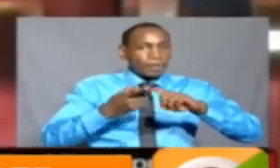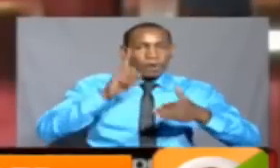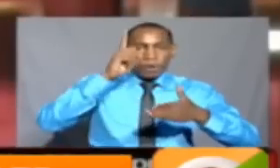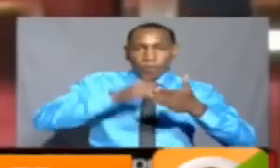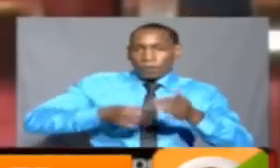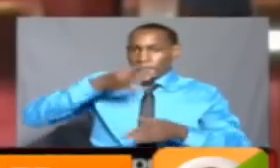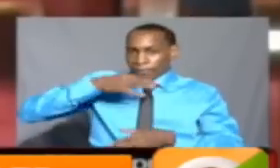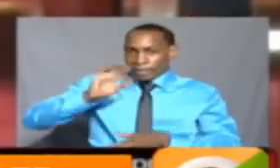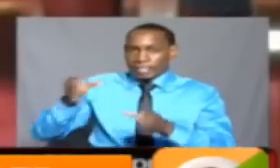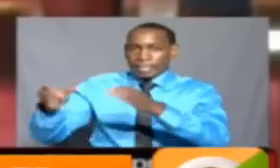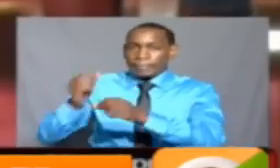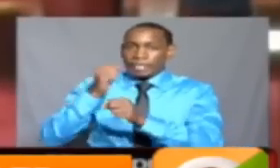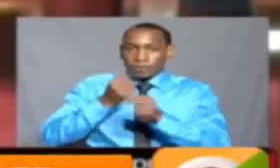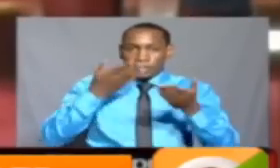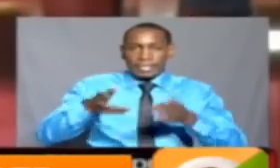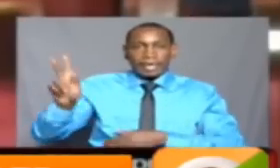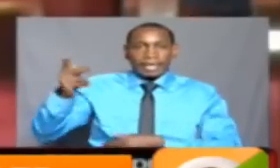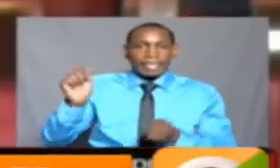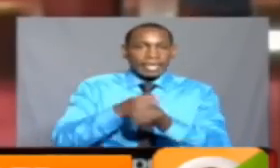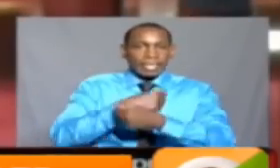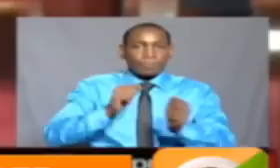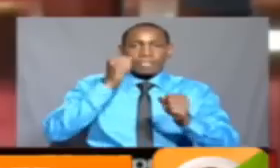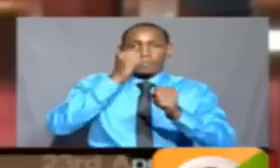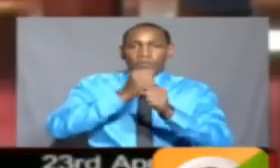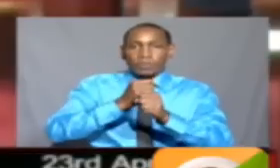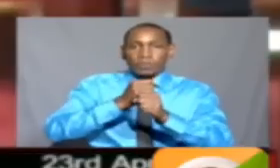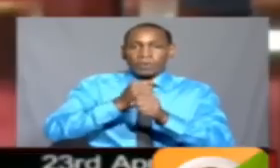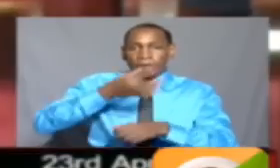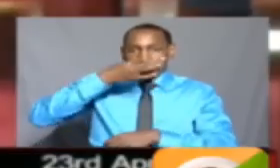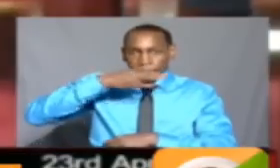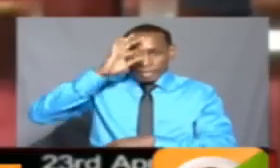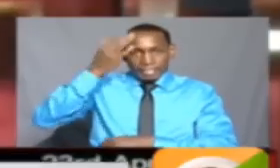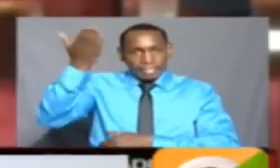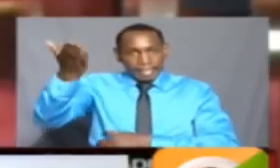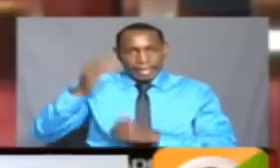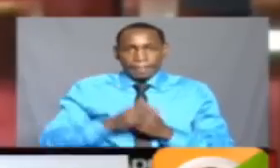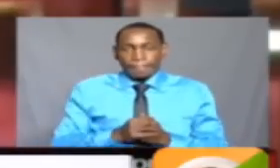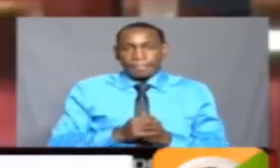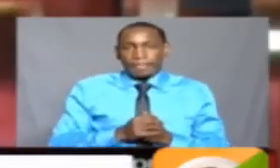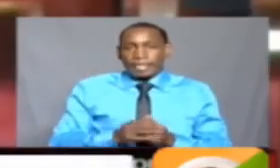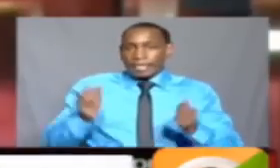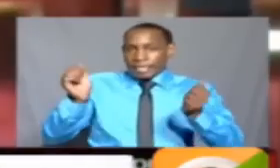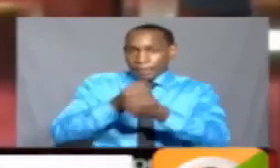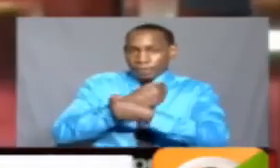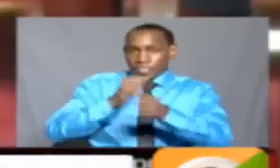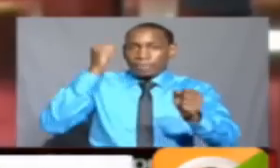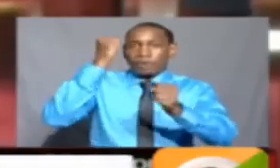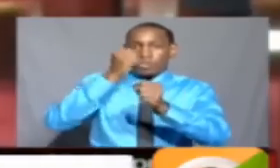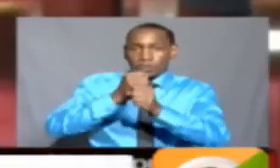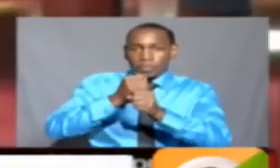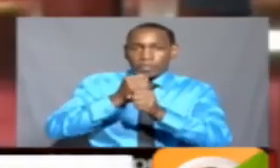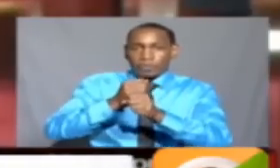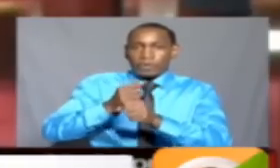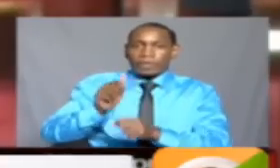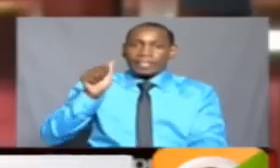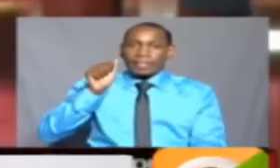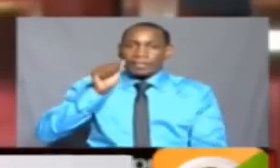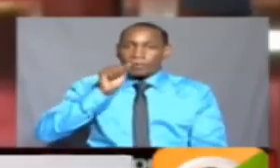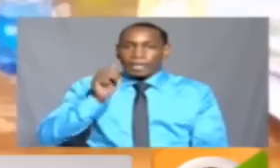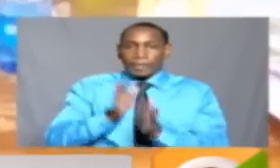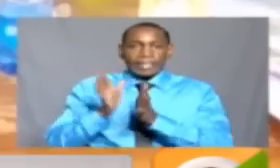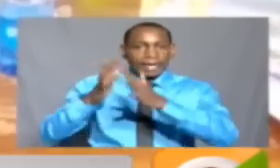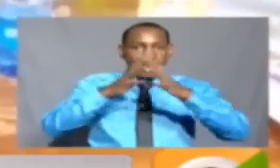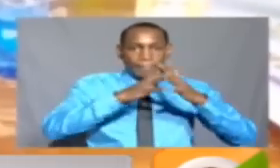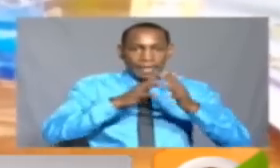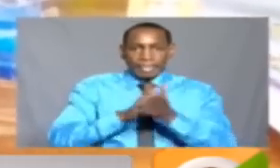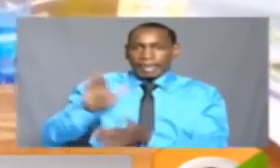What OT Morpho is doing in Kenya, they cannot do it in Paris or in France. They cannot do it in UK and in the